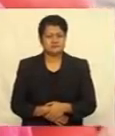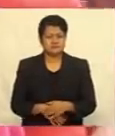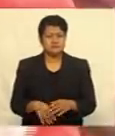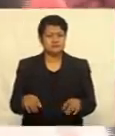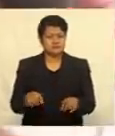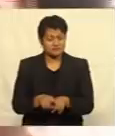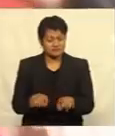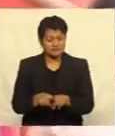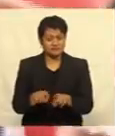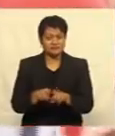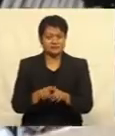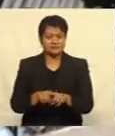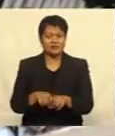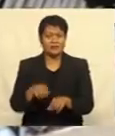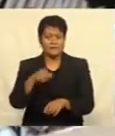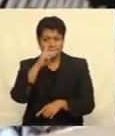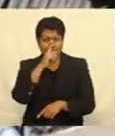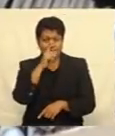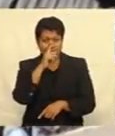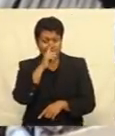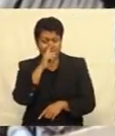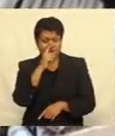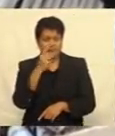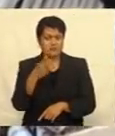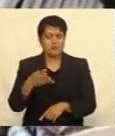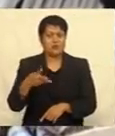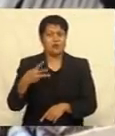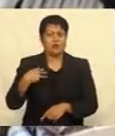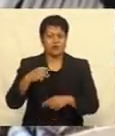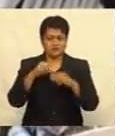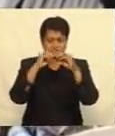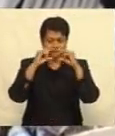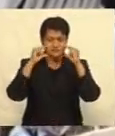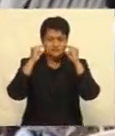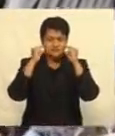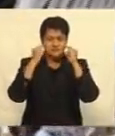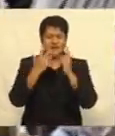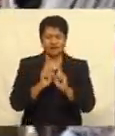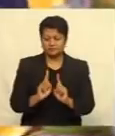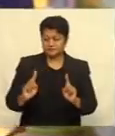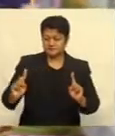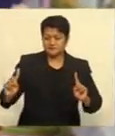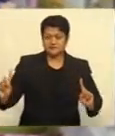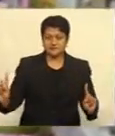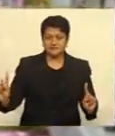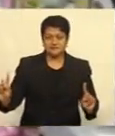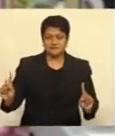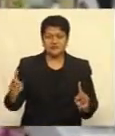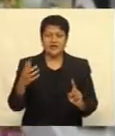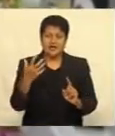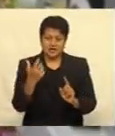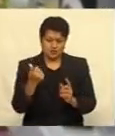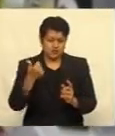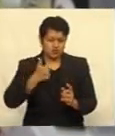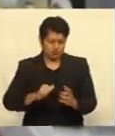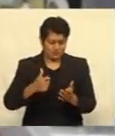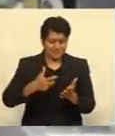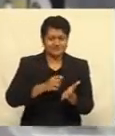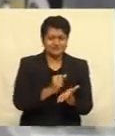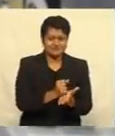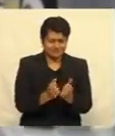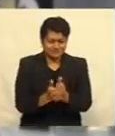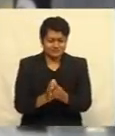scene. People wearing masks, maintaining 2 meters distance while in shops, and using hand sanitizers in a bid to